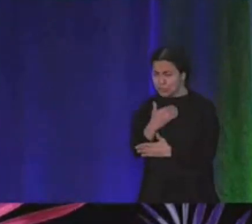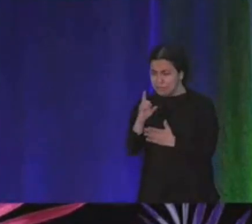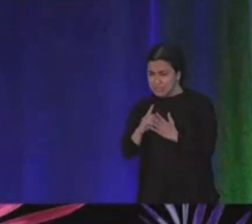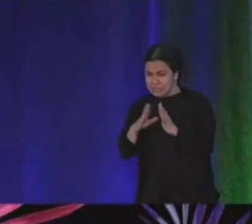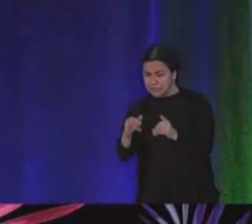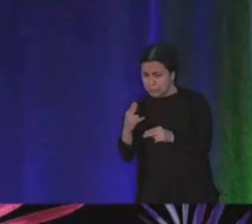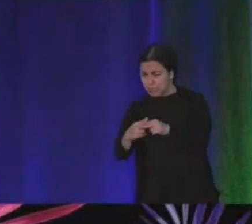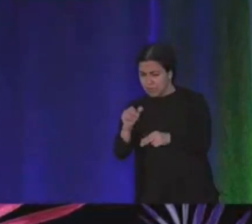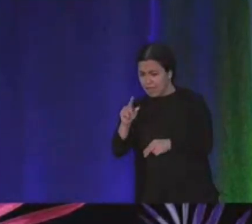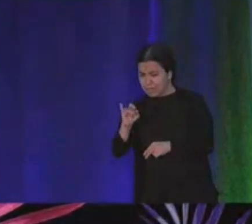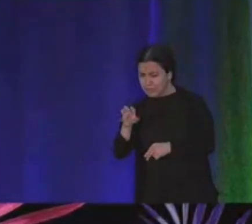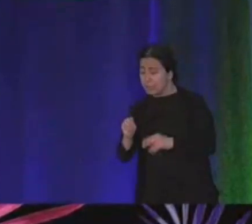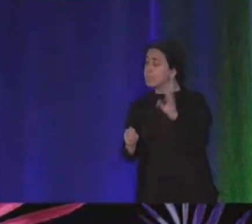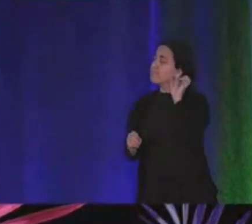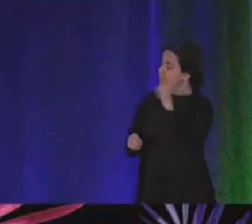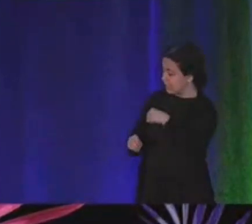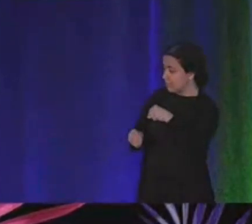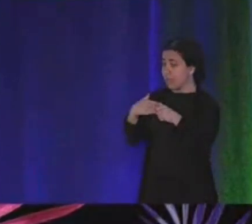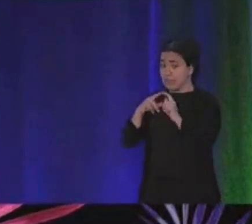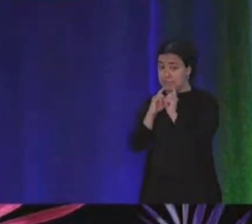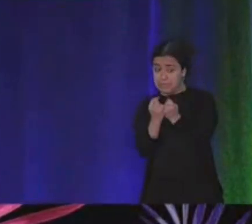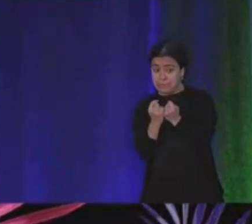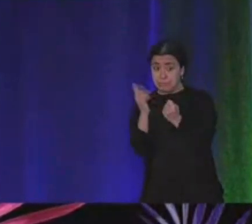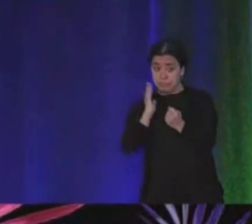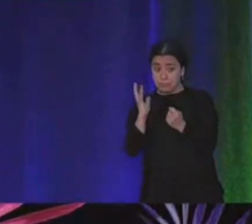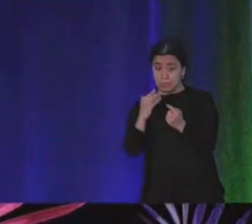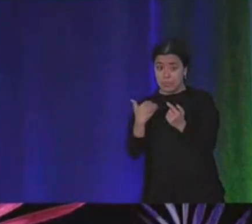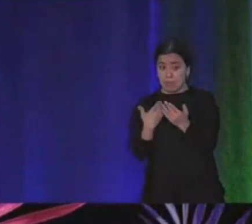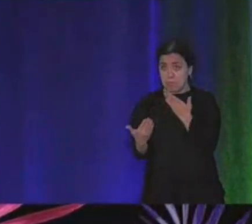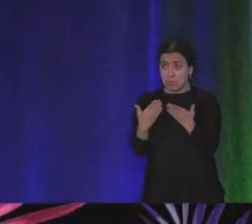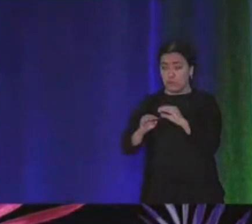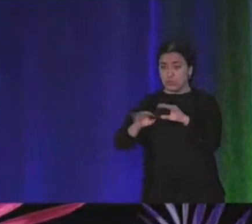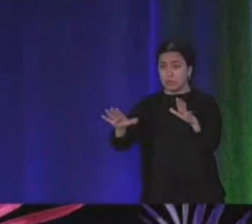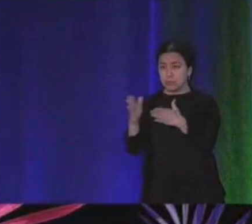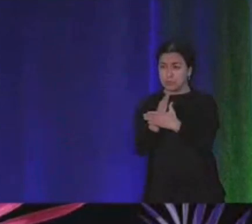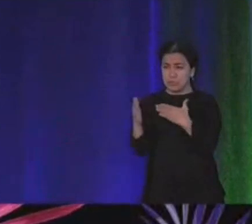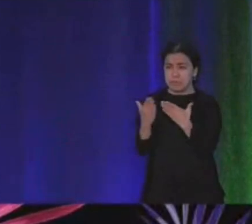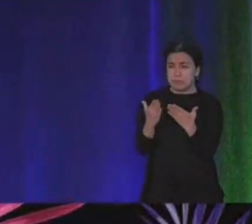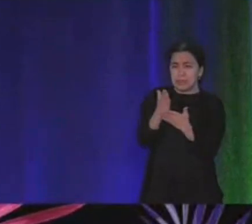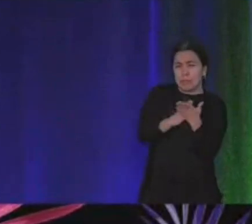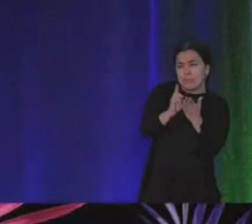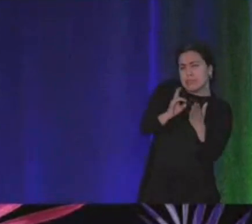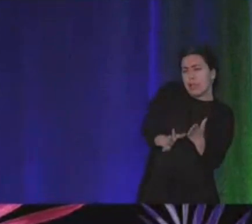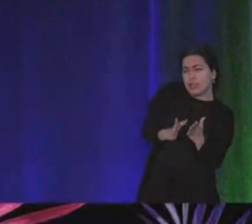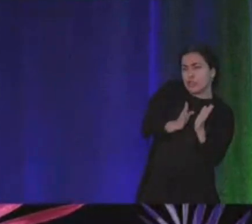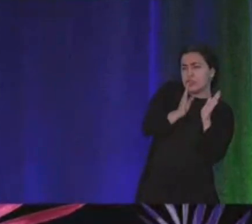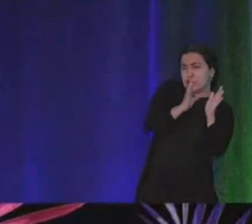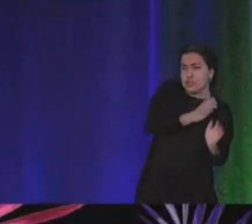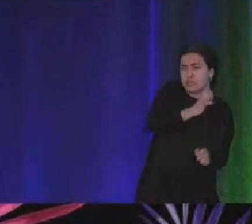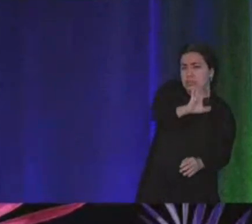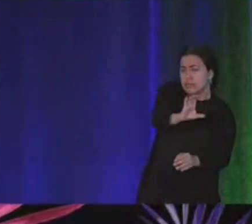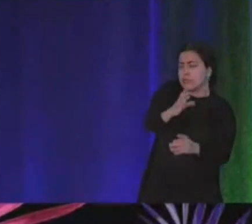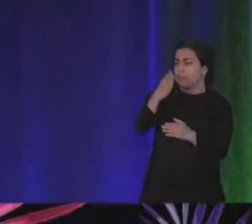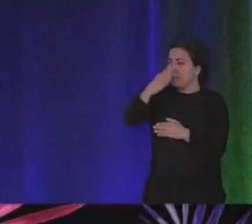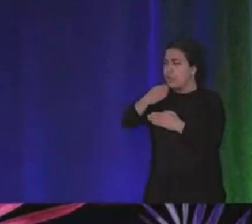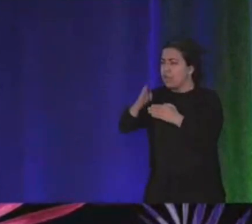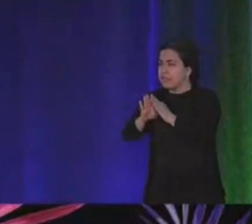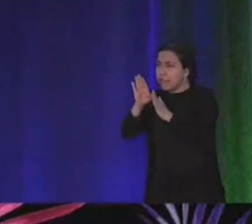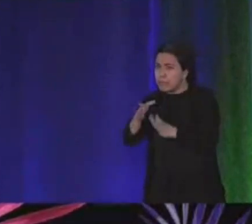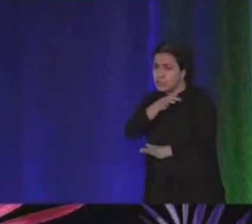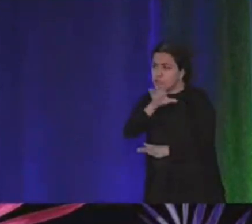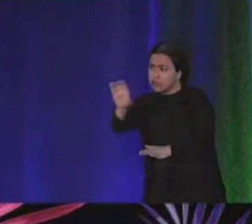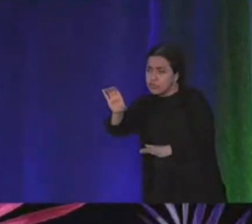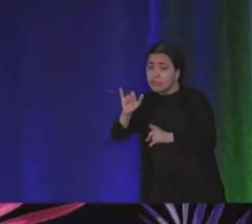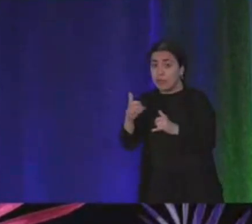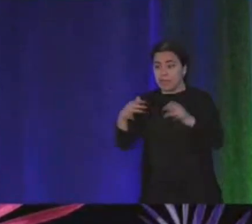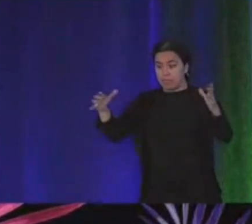actually have a team behind it now, because before you probably had to distribute between maybe some designers or maybe some front-end developers, but now you have a team that owns